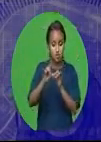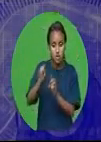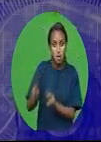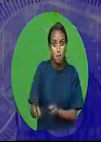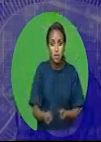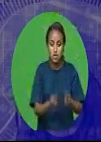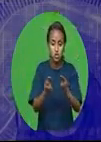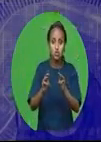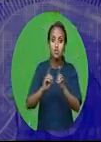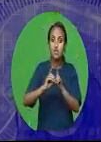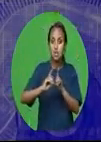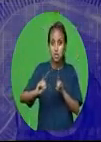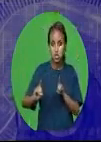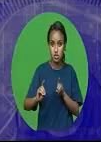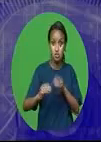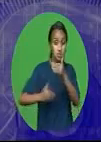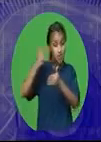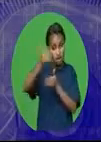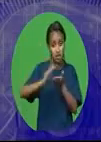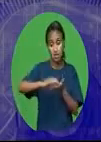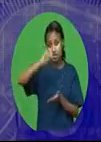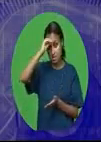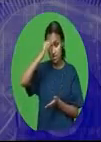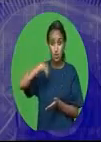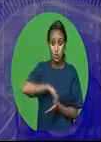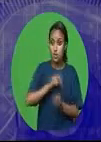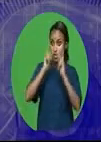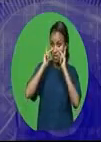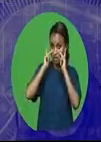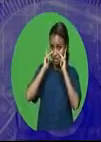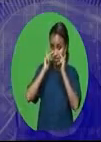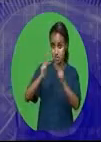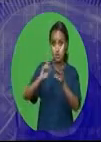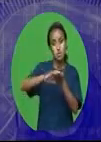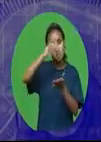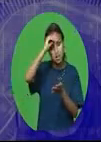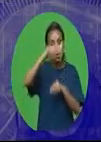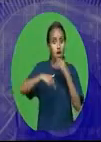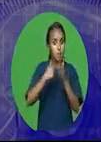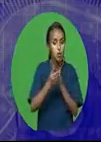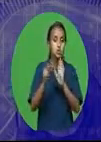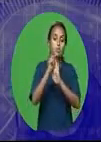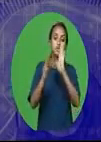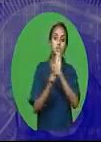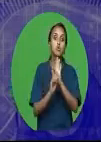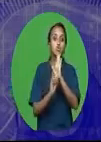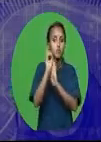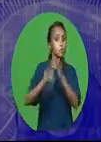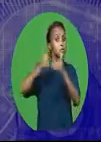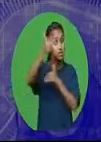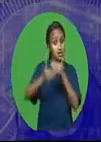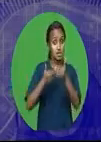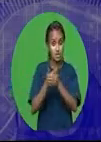of dimensioning. In our next lesson, we will learn about the principle of development. Until